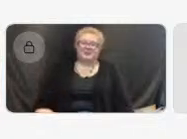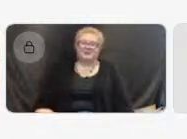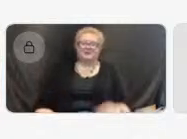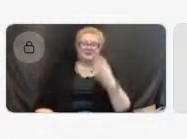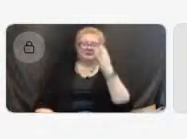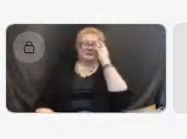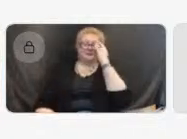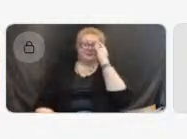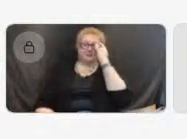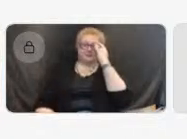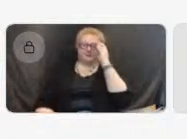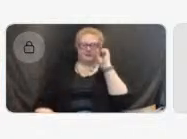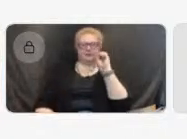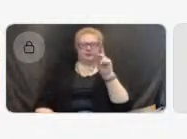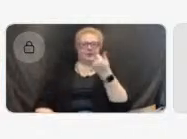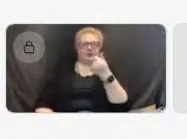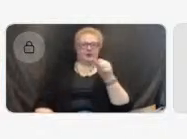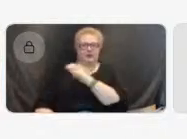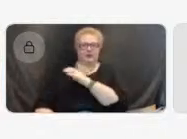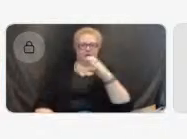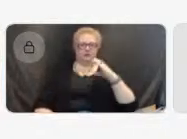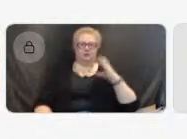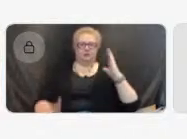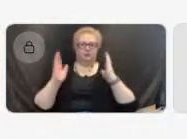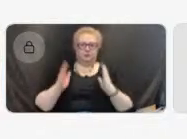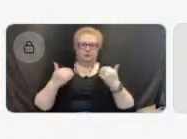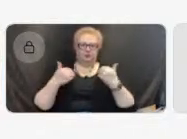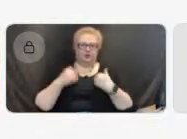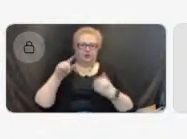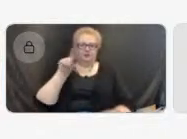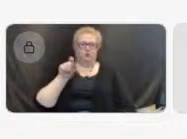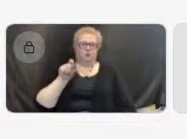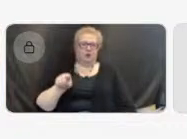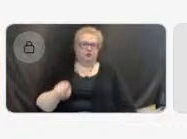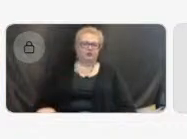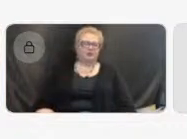Okay, is there any questions by the commission for the applicant?